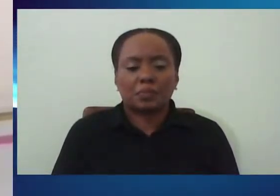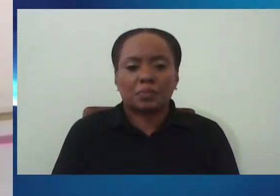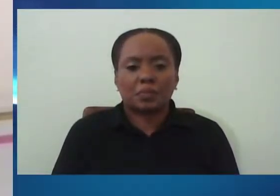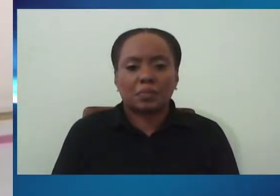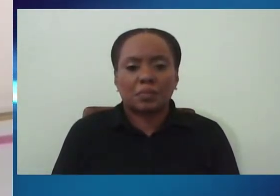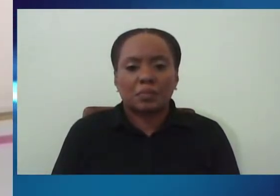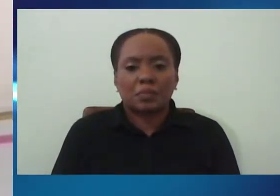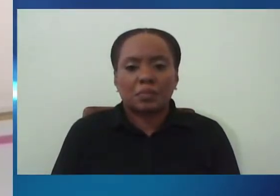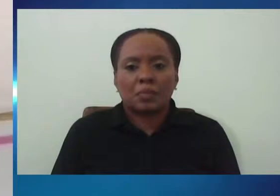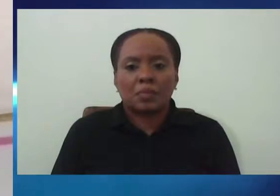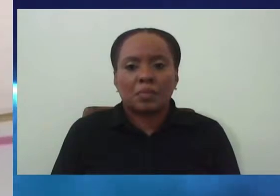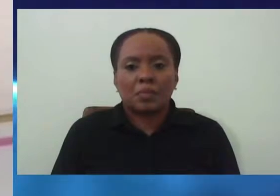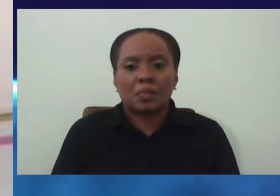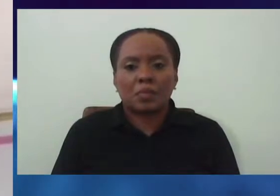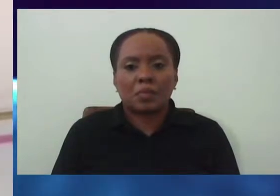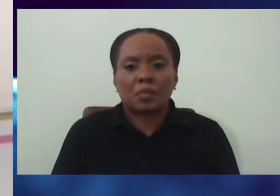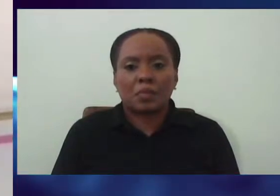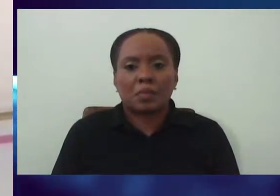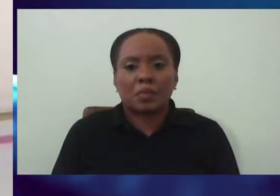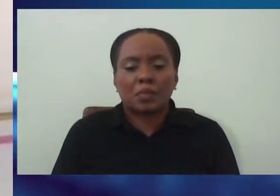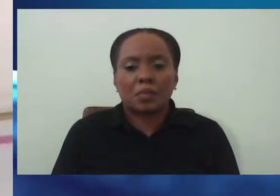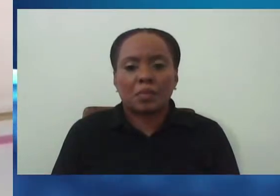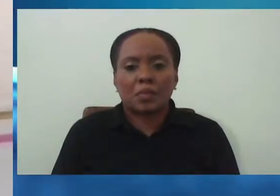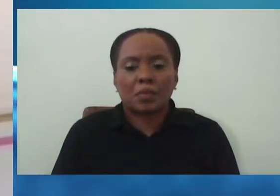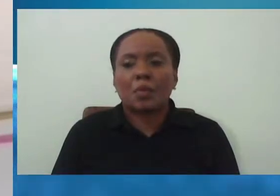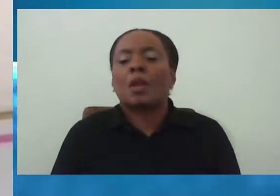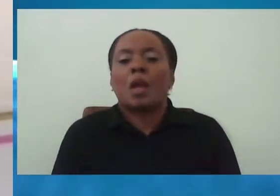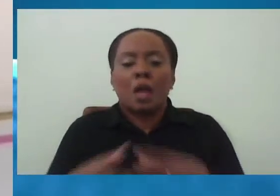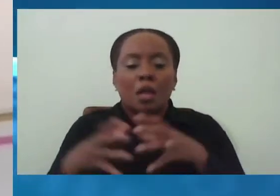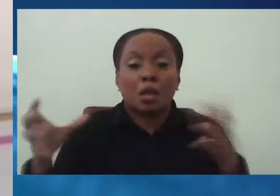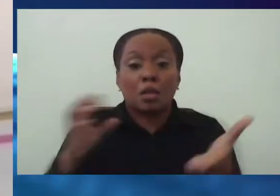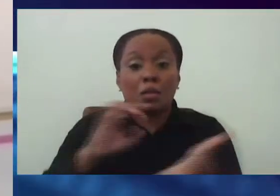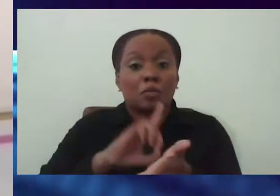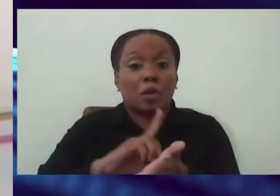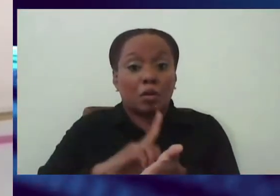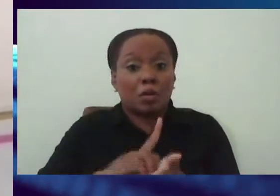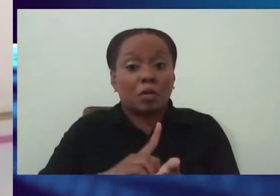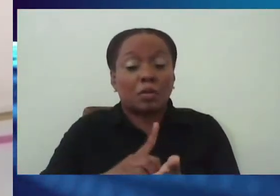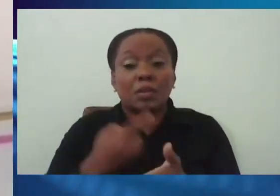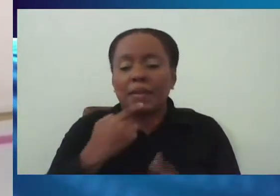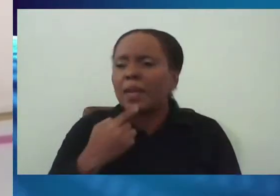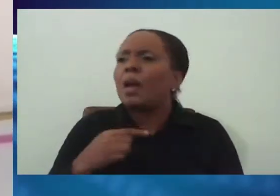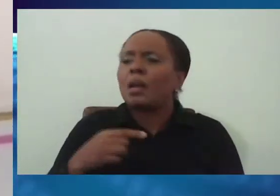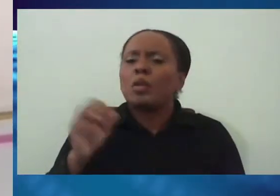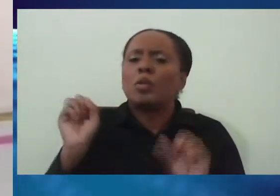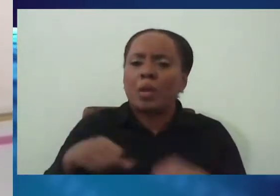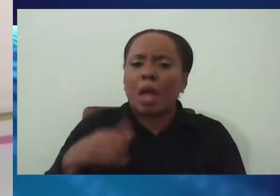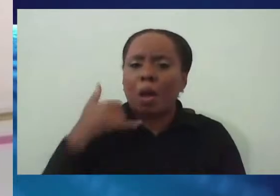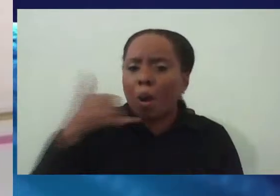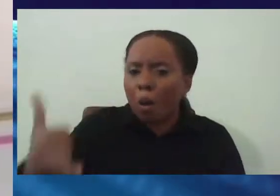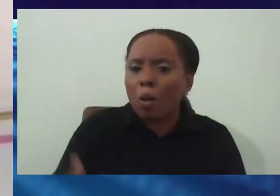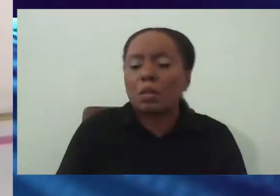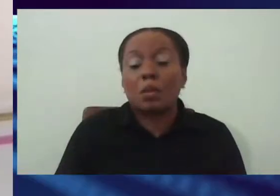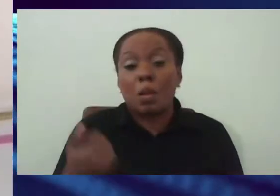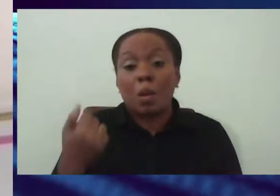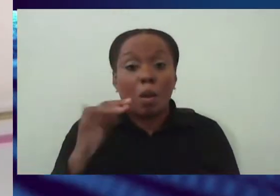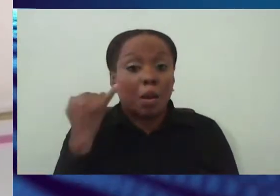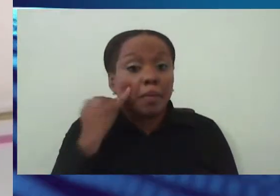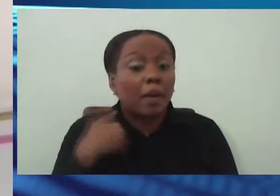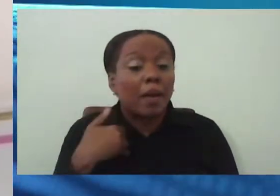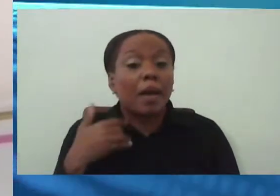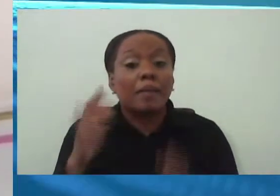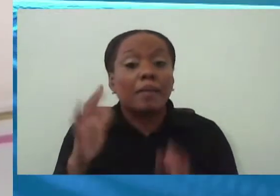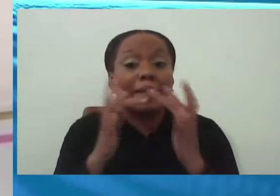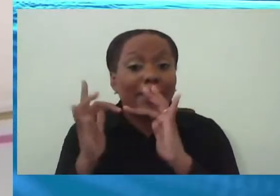call remote consults. So consults that may be on the telephone, or for persons who may have internet access at home,